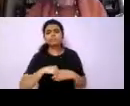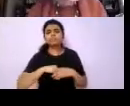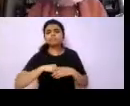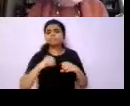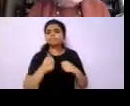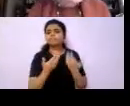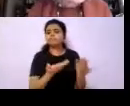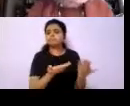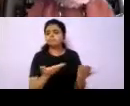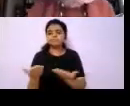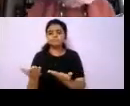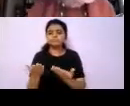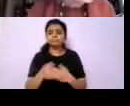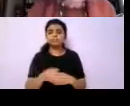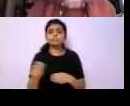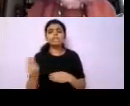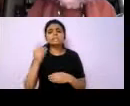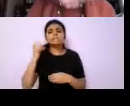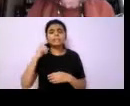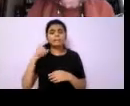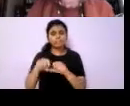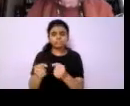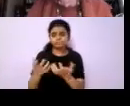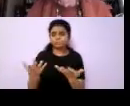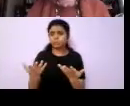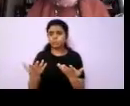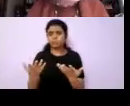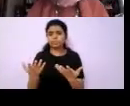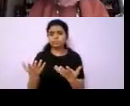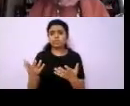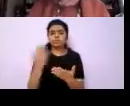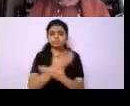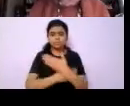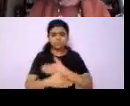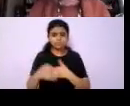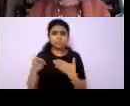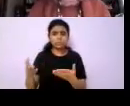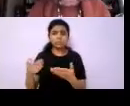But some impairments affect the capacity for